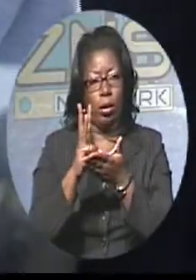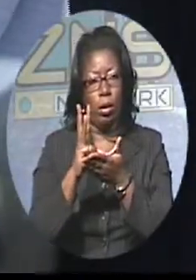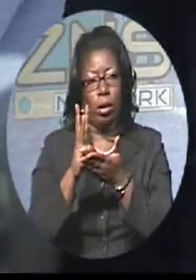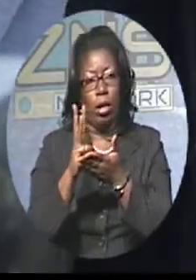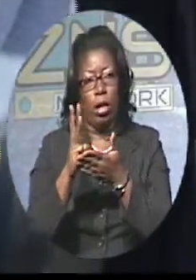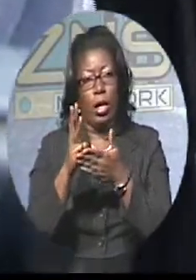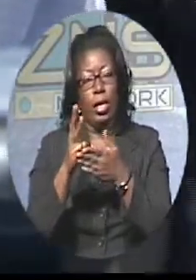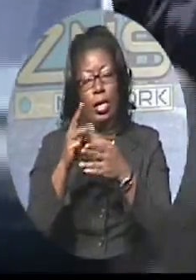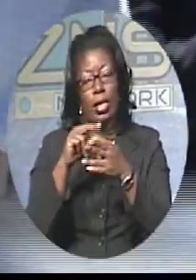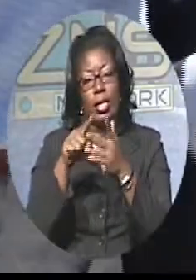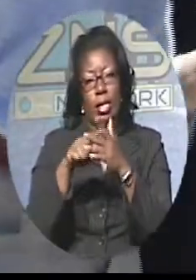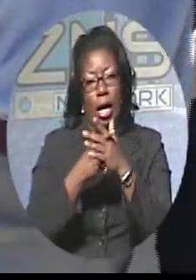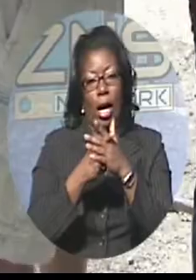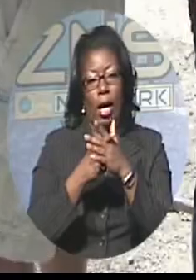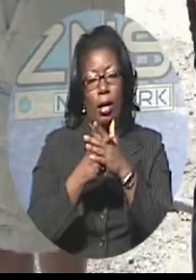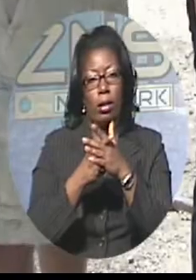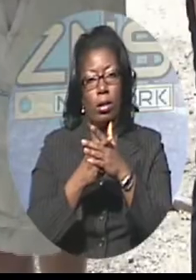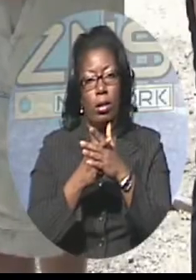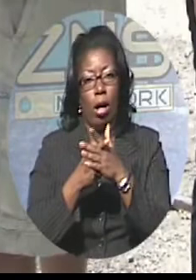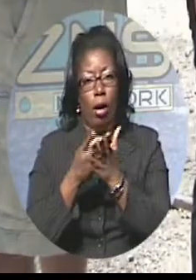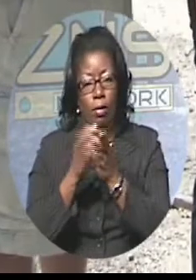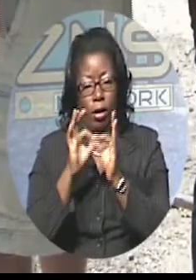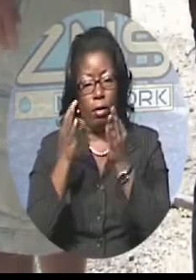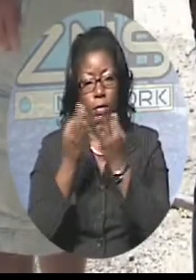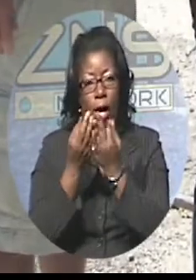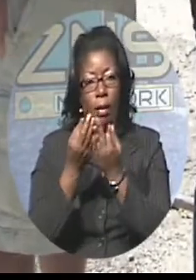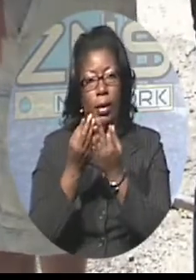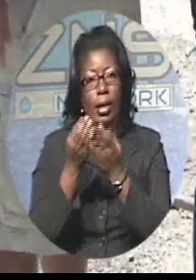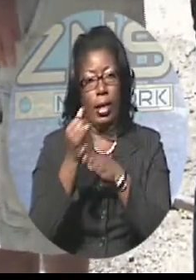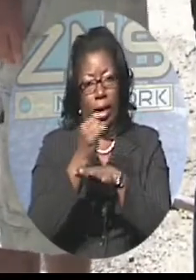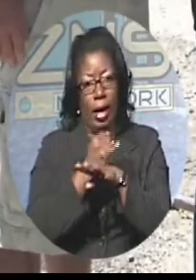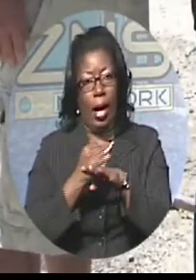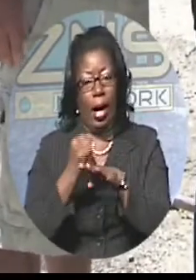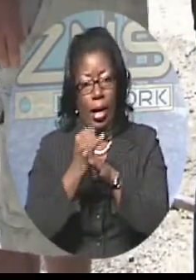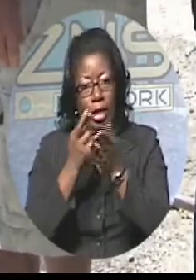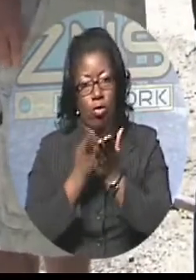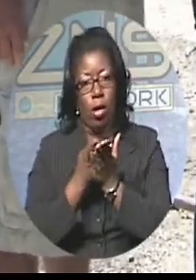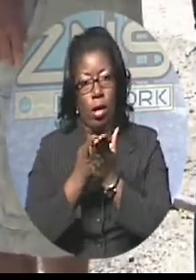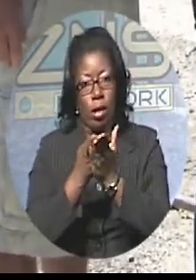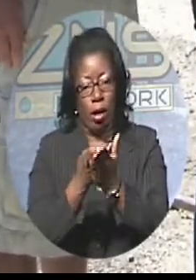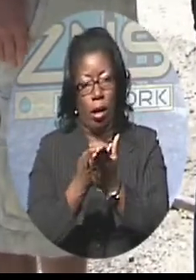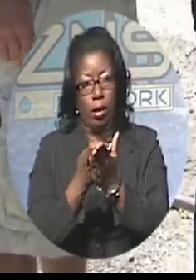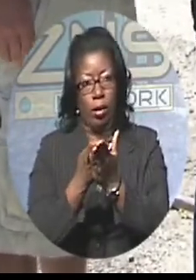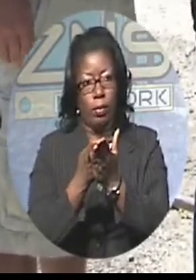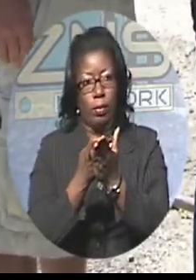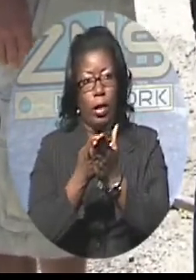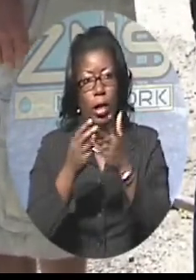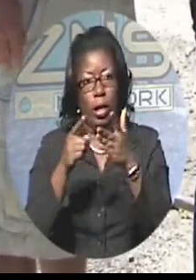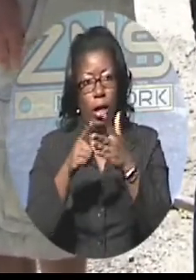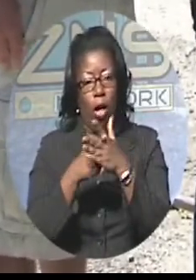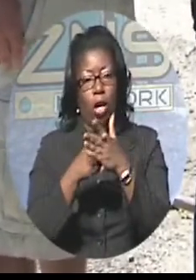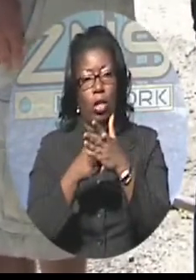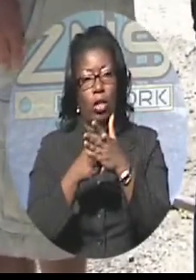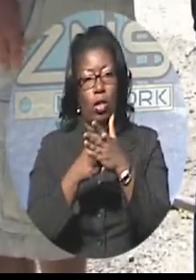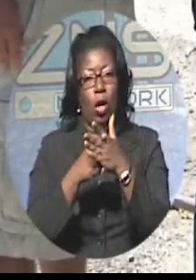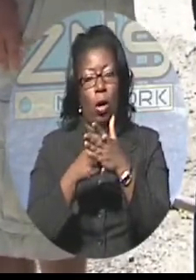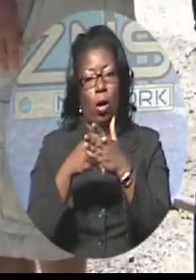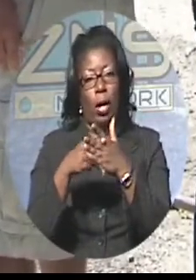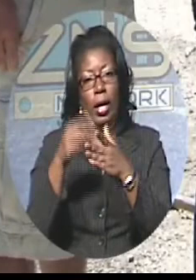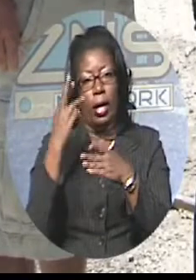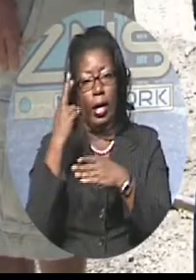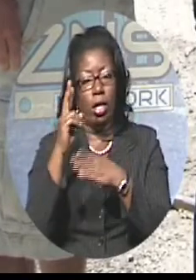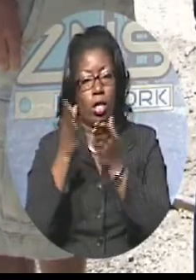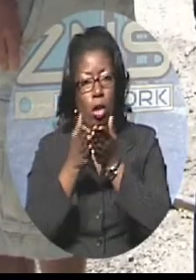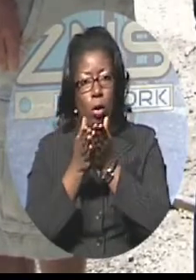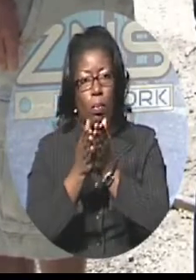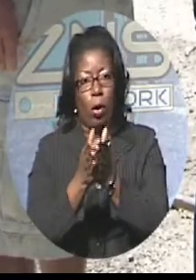National Family Island Regatta, King Eric Gibson officially launched his A-class boat, the Palm Key Princess, earlier today at Arawak Key. For